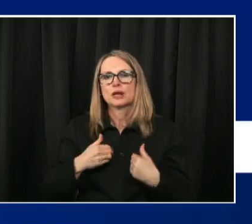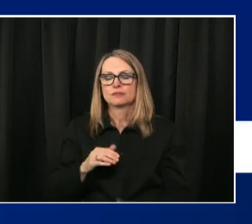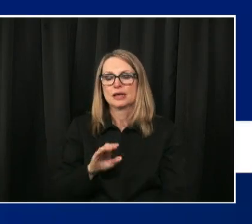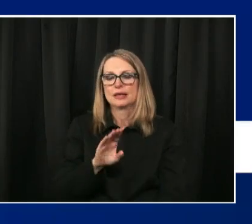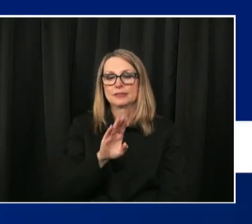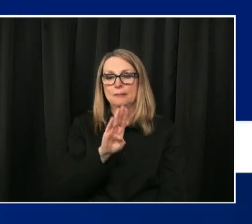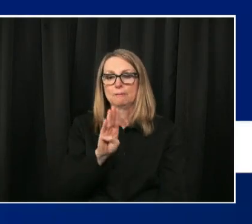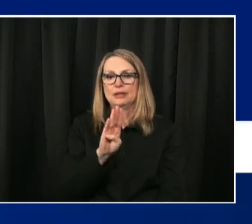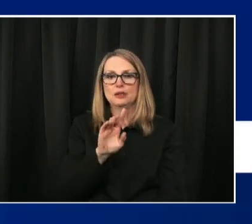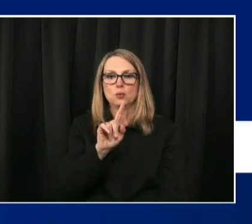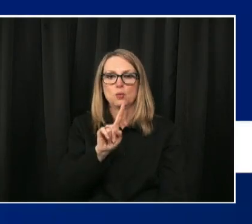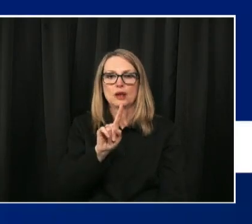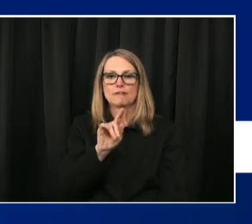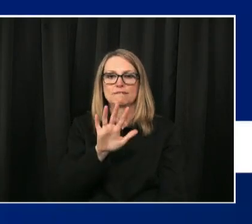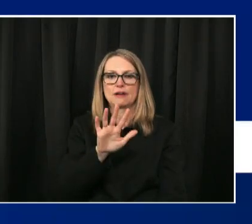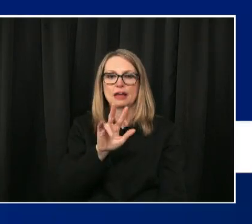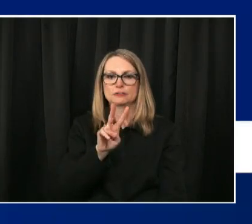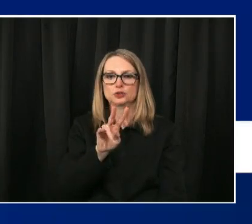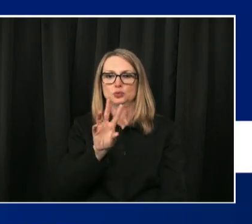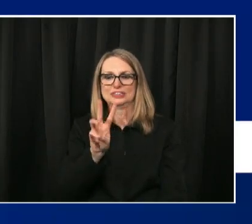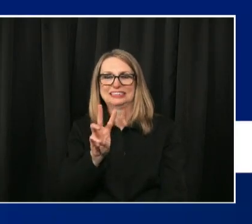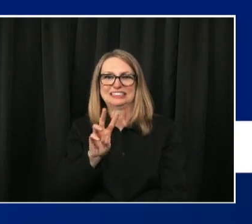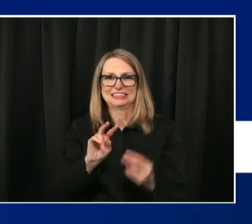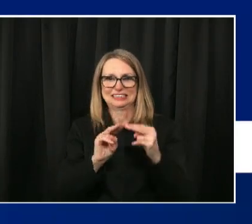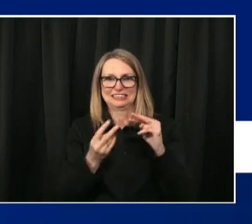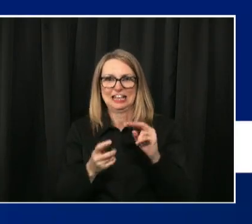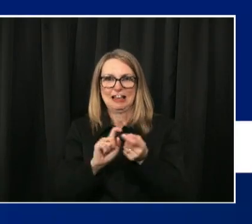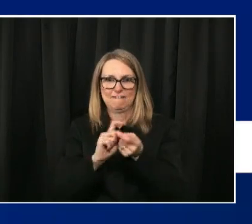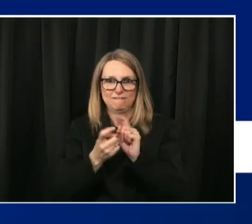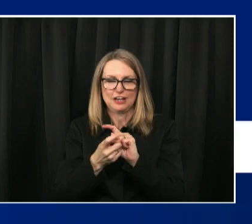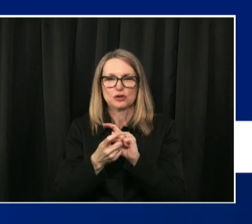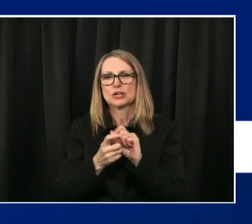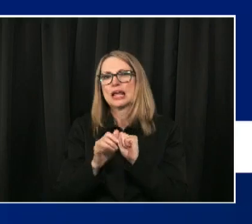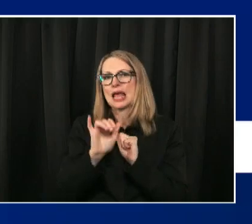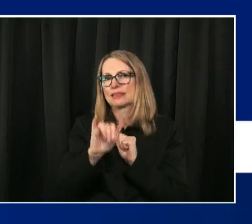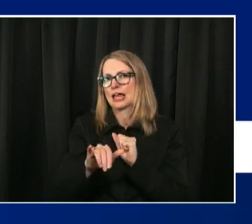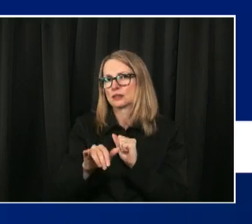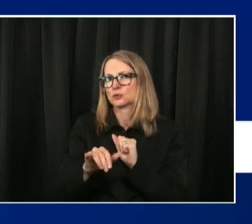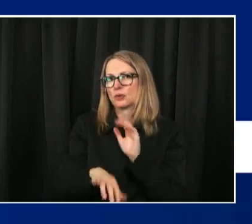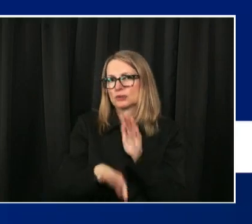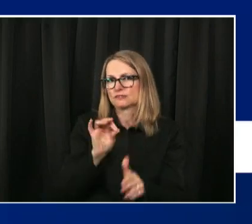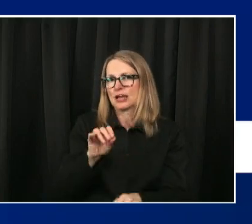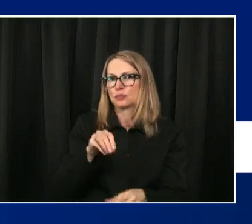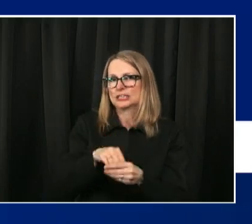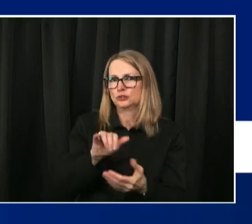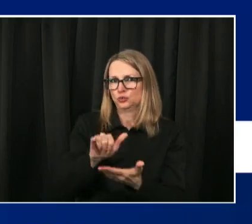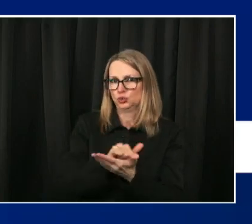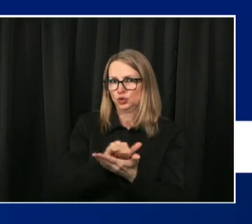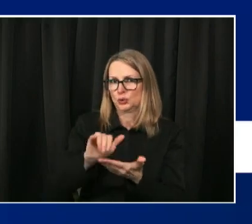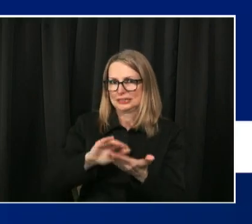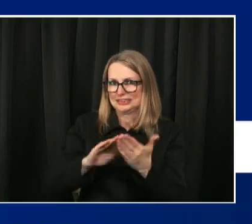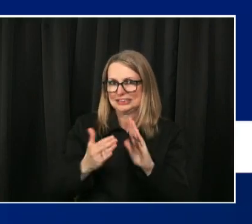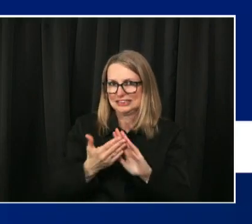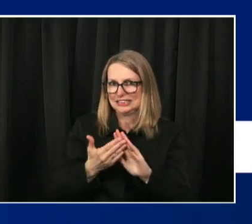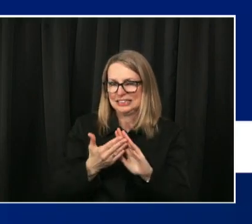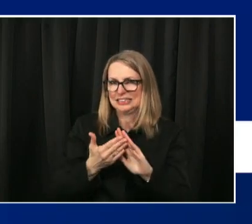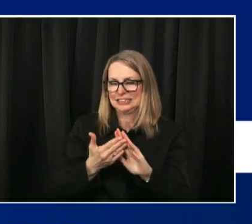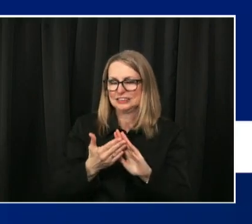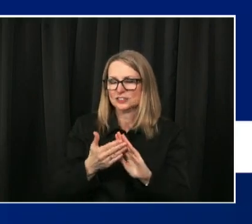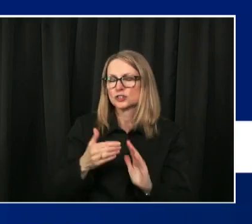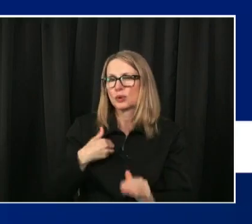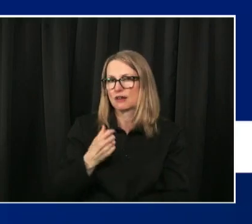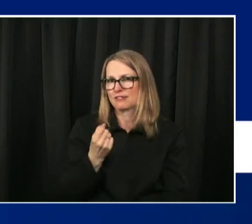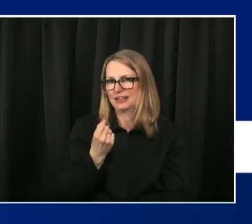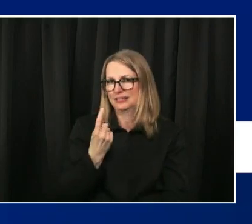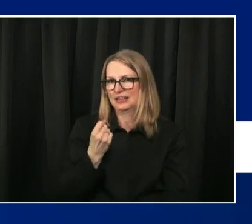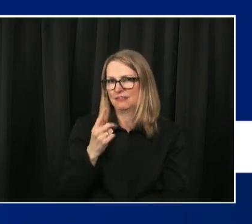B1526 variant under investigation, and that is the variant that was identified in New York City. At this point, about 8 to 10%